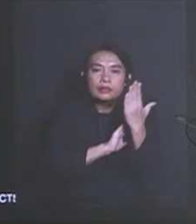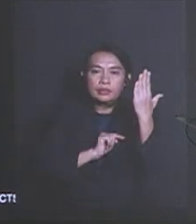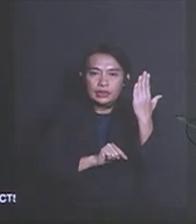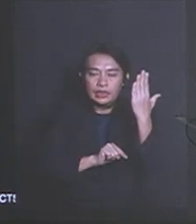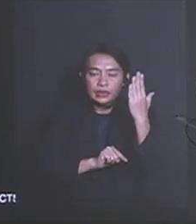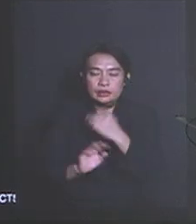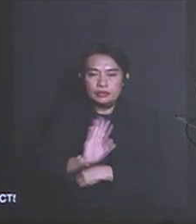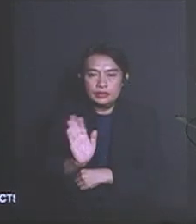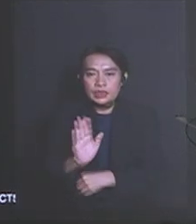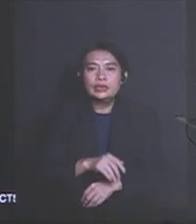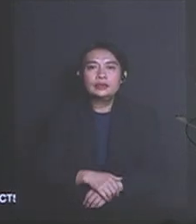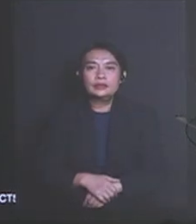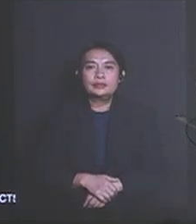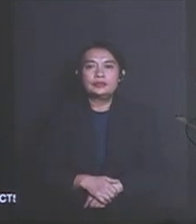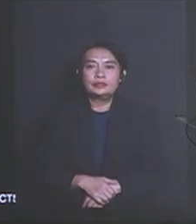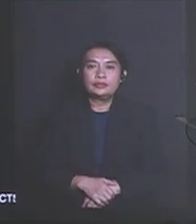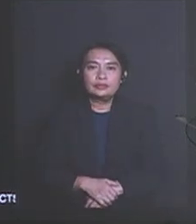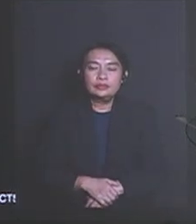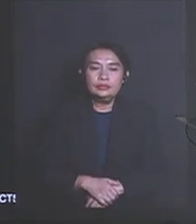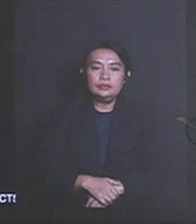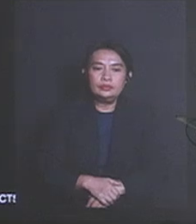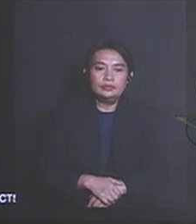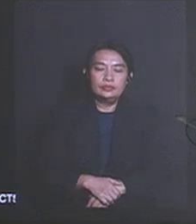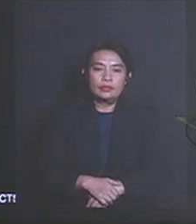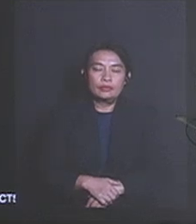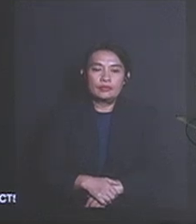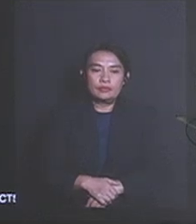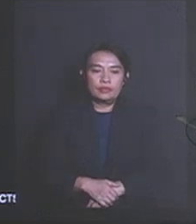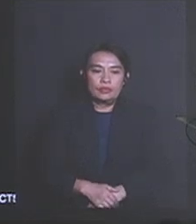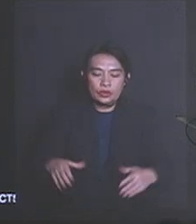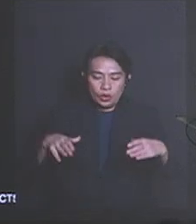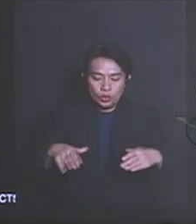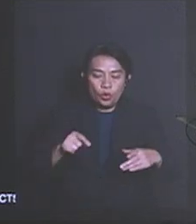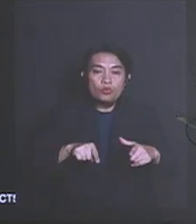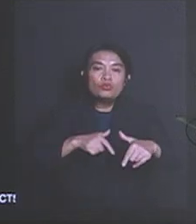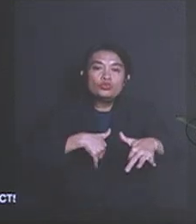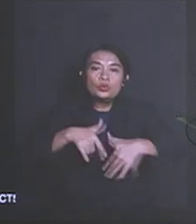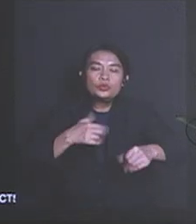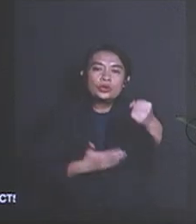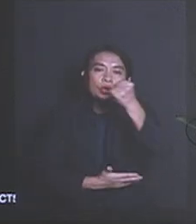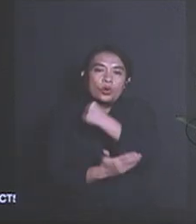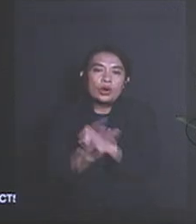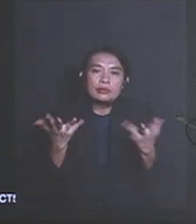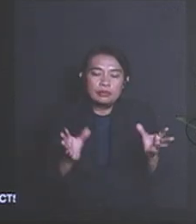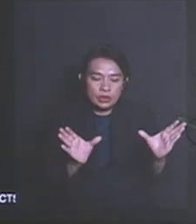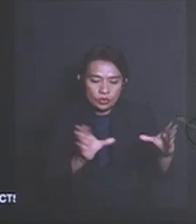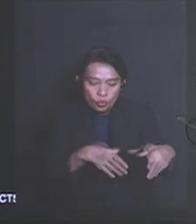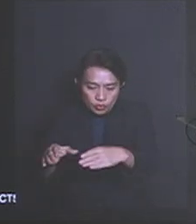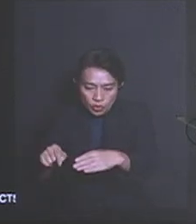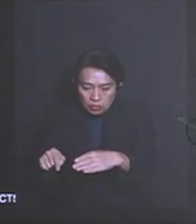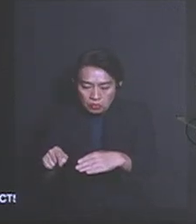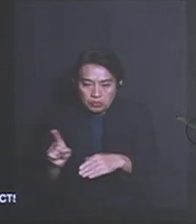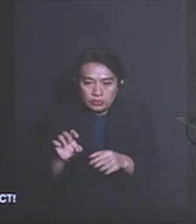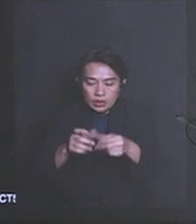We have witnessed many underserved communities where design is inaccessible. Those communities do not have